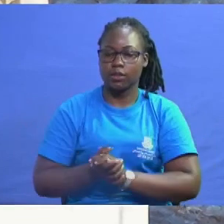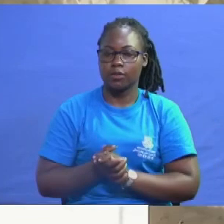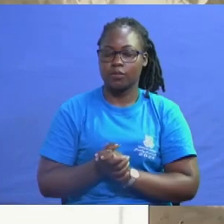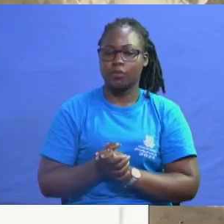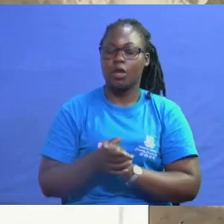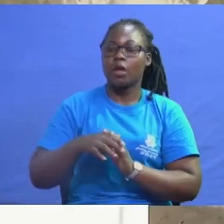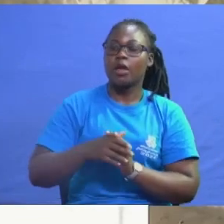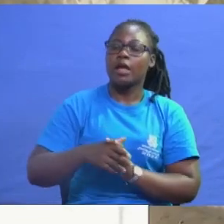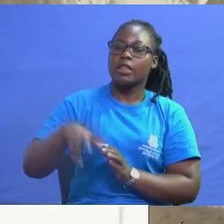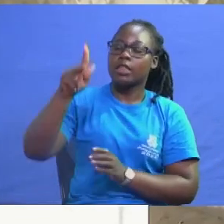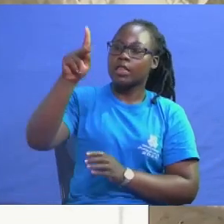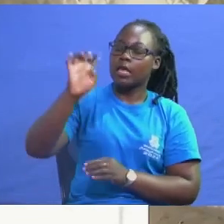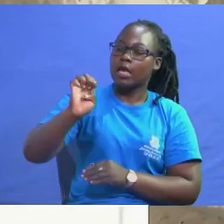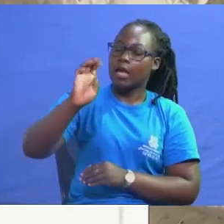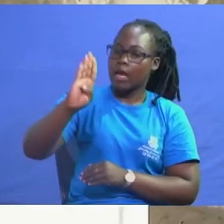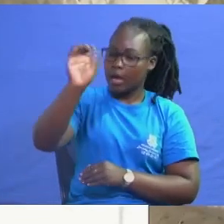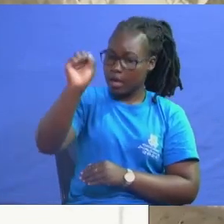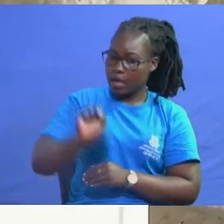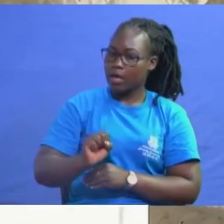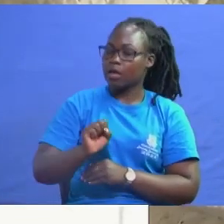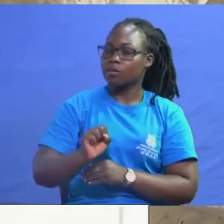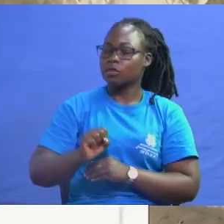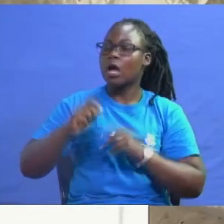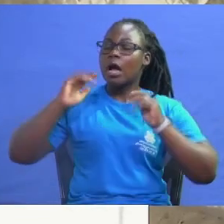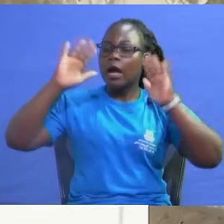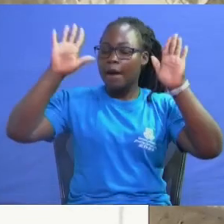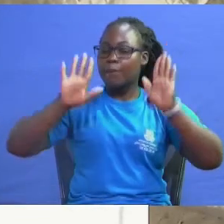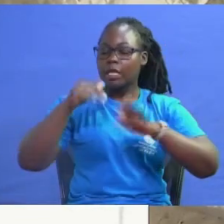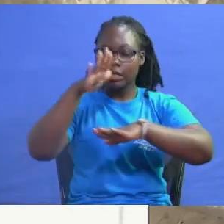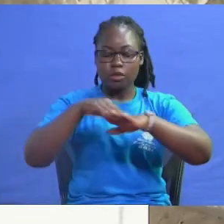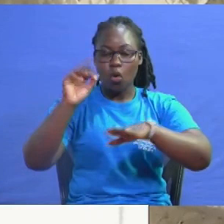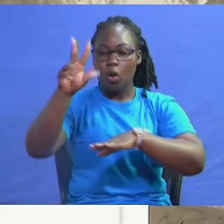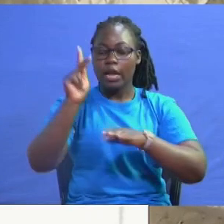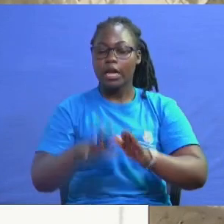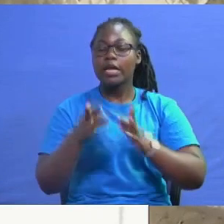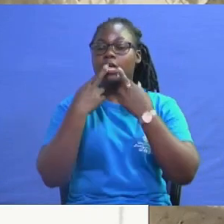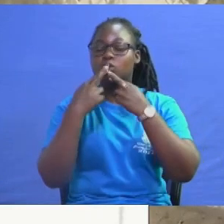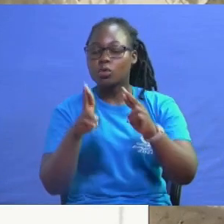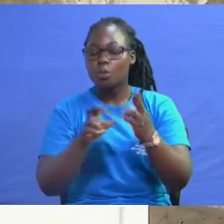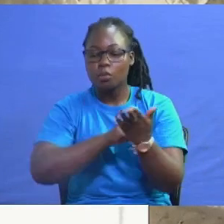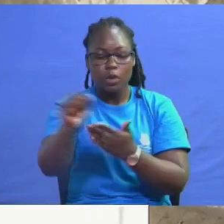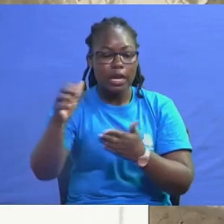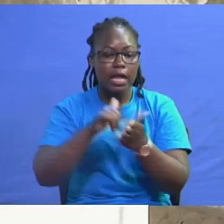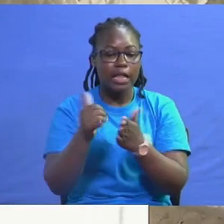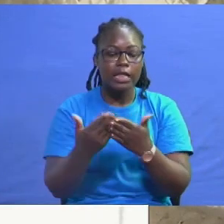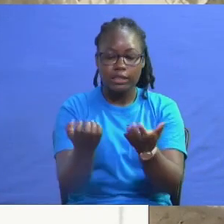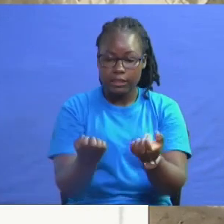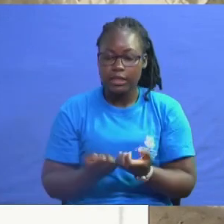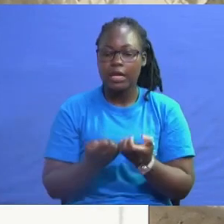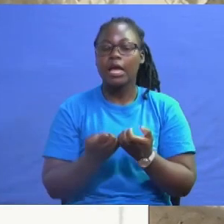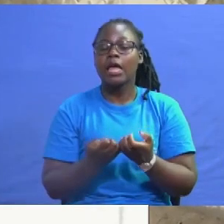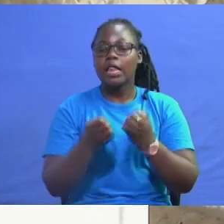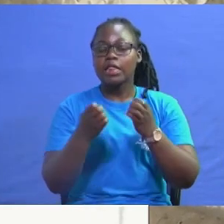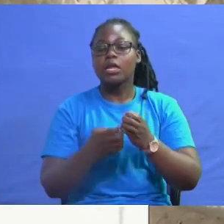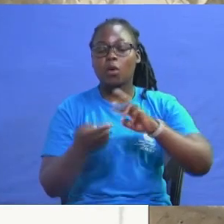The Kenya Bureau of Standards through Wajibika na KEBS campaign is calling upon Kenyans to report products that do not meet the required standards